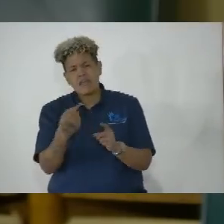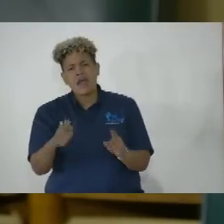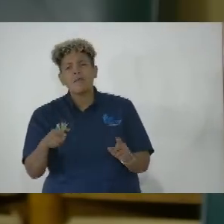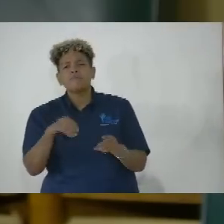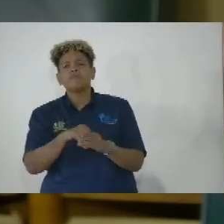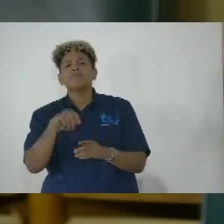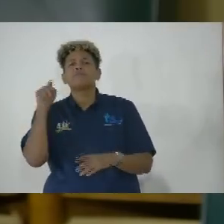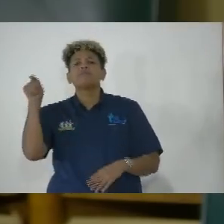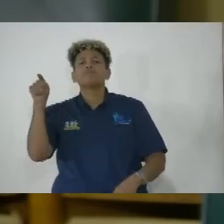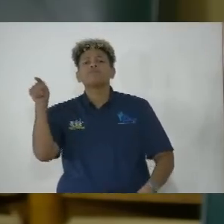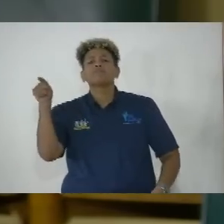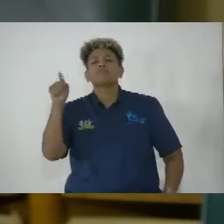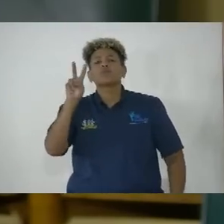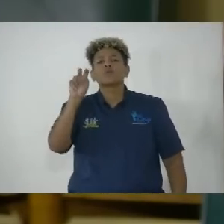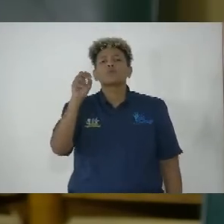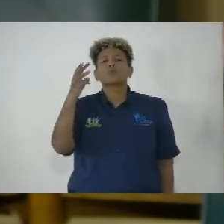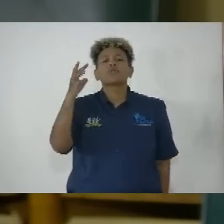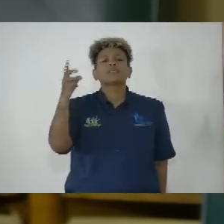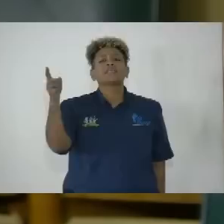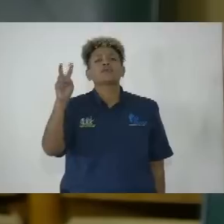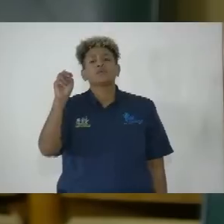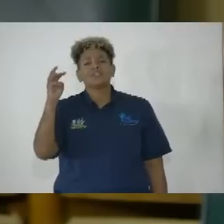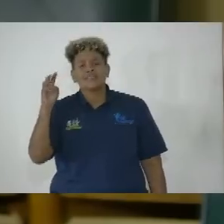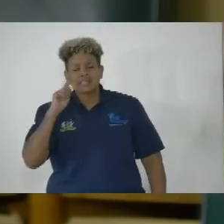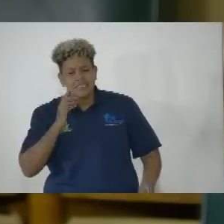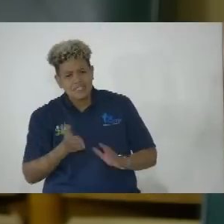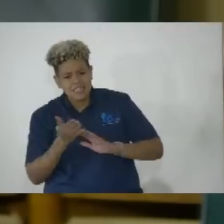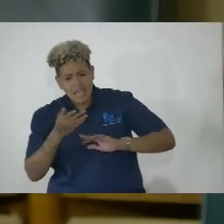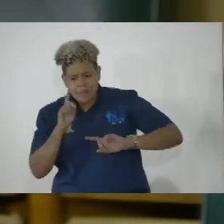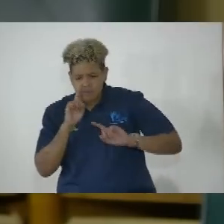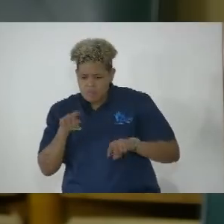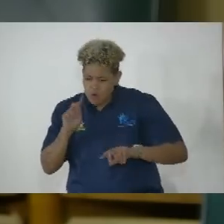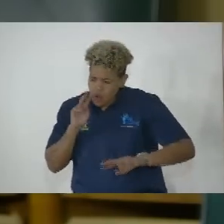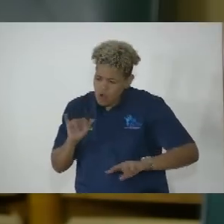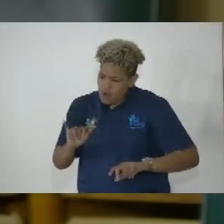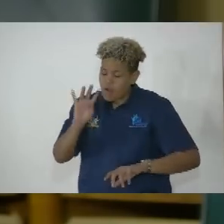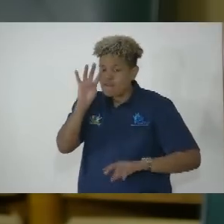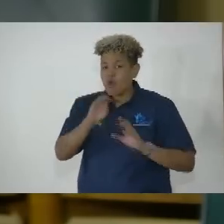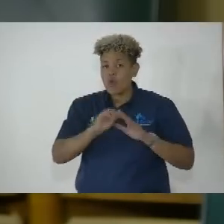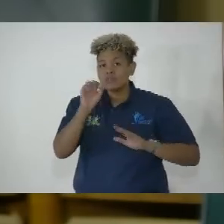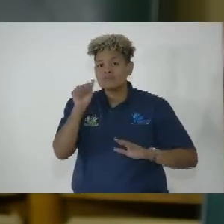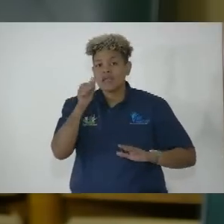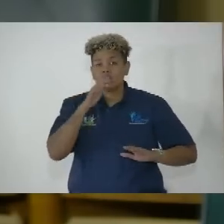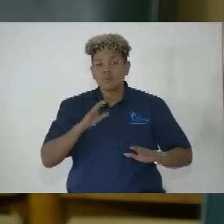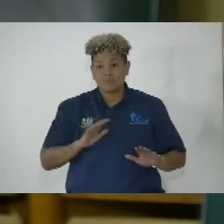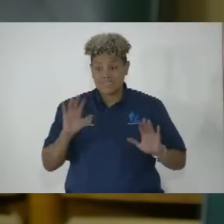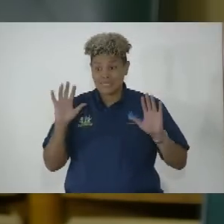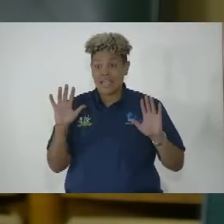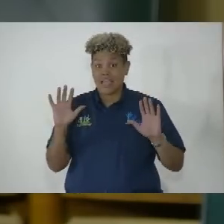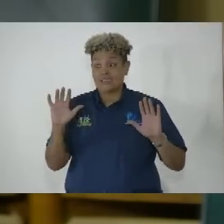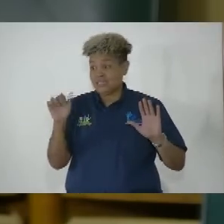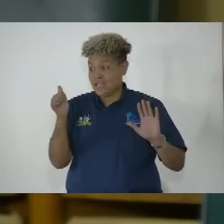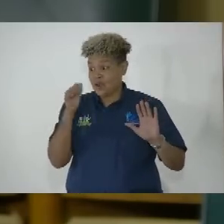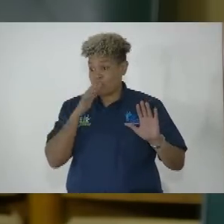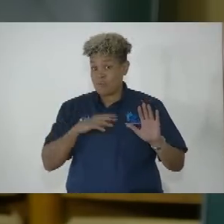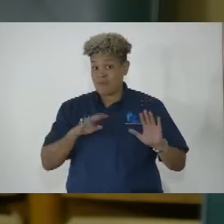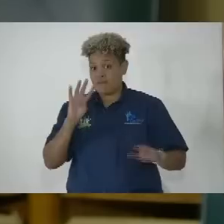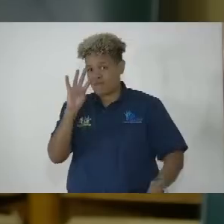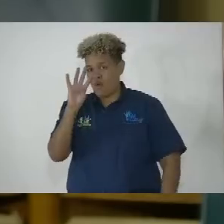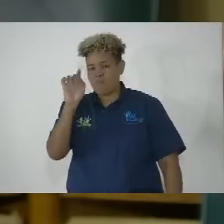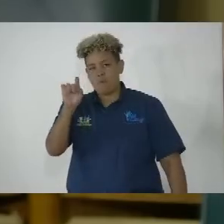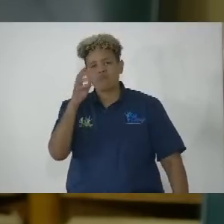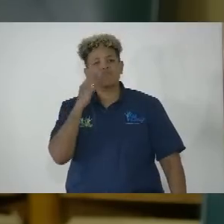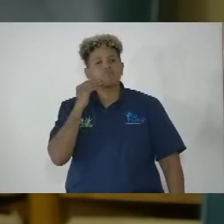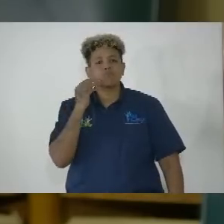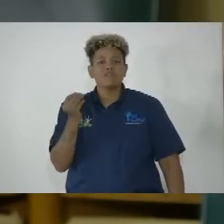in 2016, it reported that 4 in 10 women, Mr. President, experience some